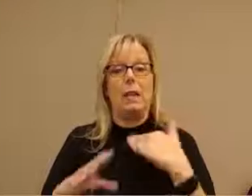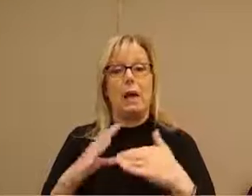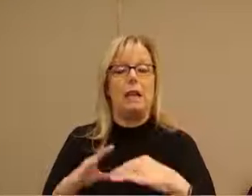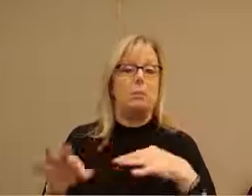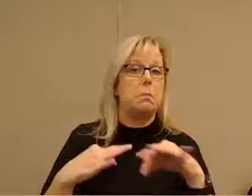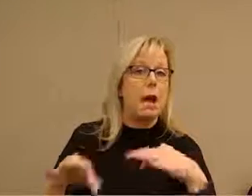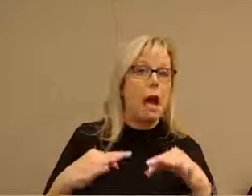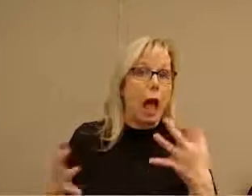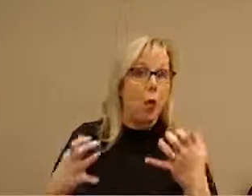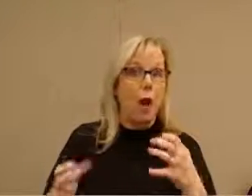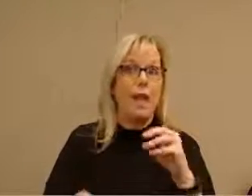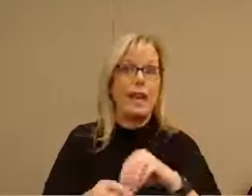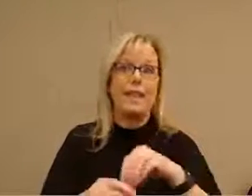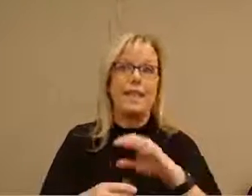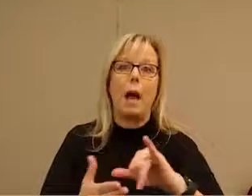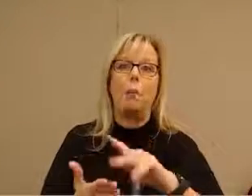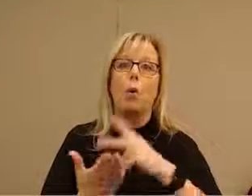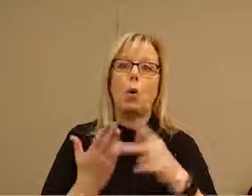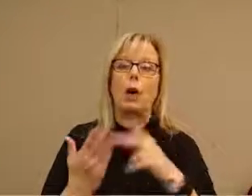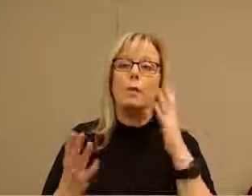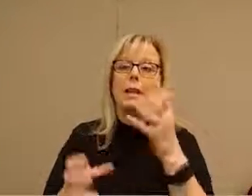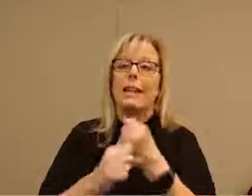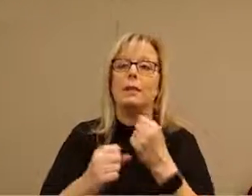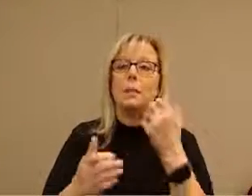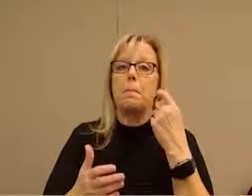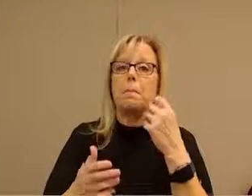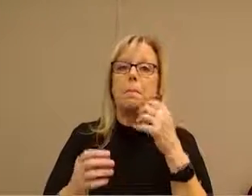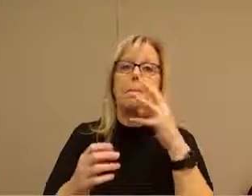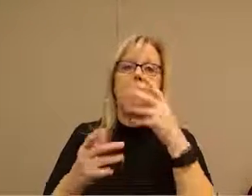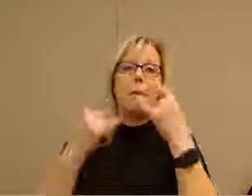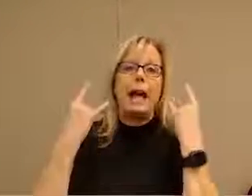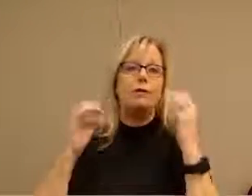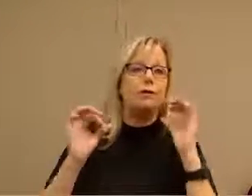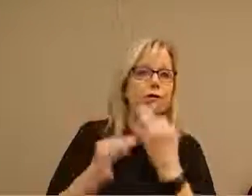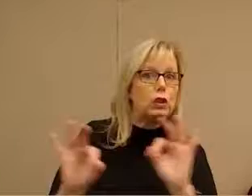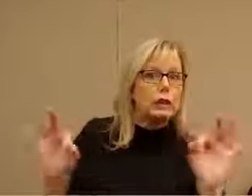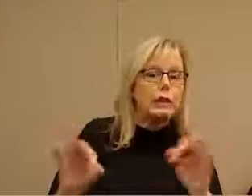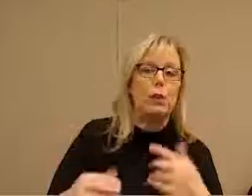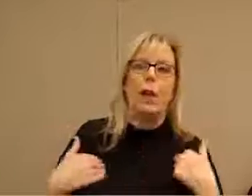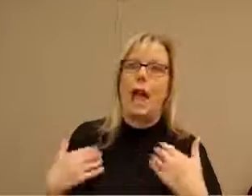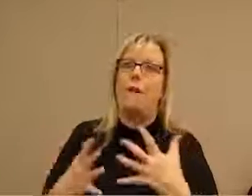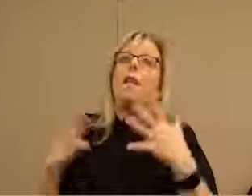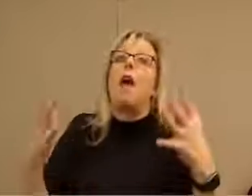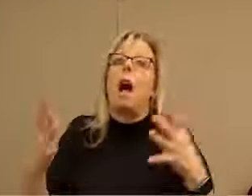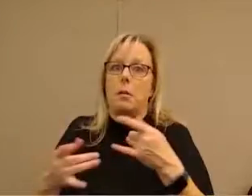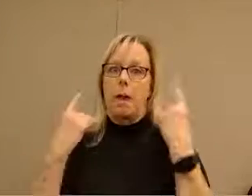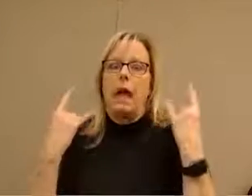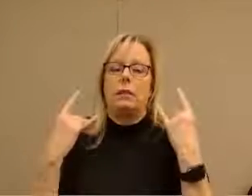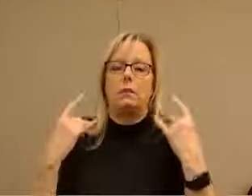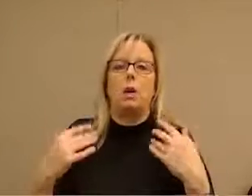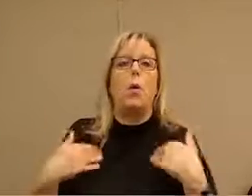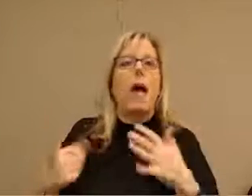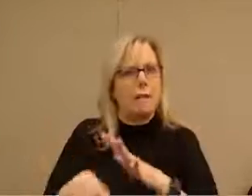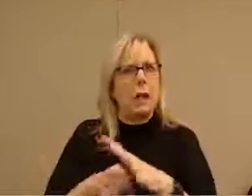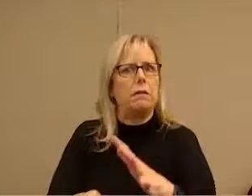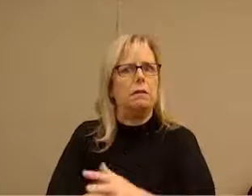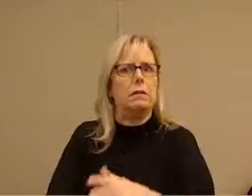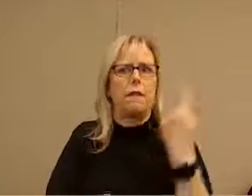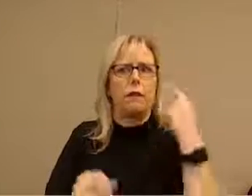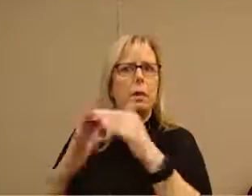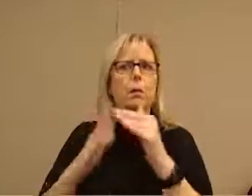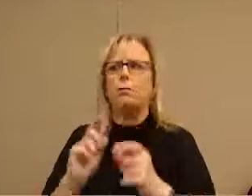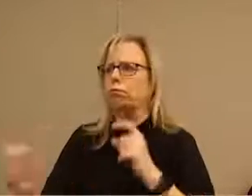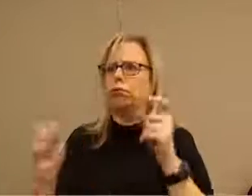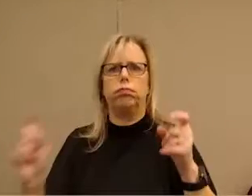saying you want to be in the program, and so we're waiting. We have a lot of masks, and we have enough for our community,